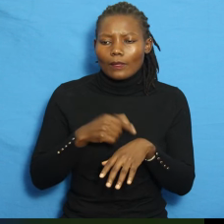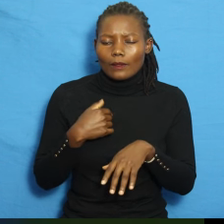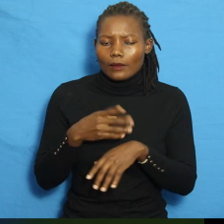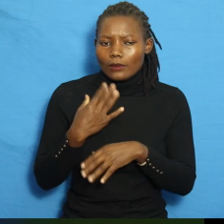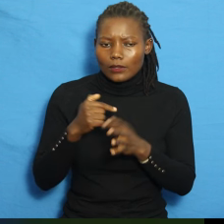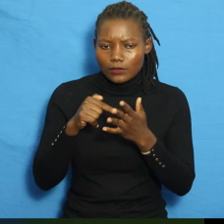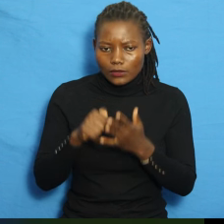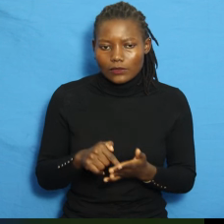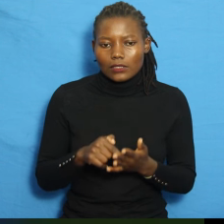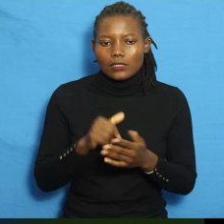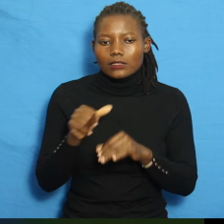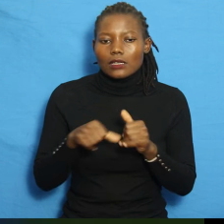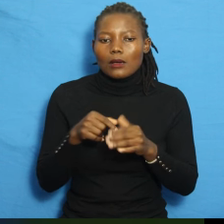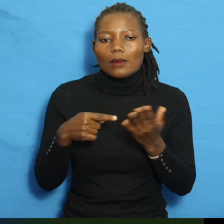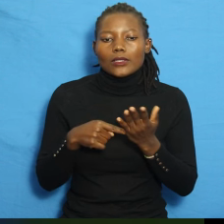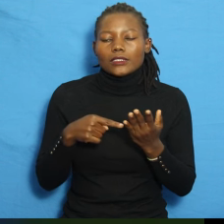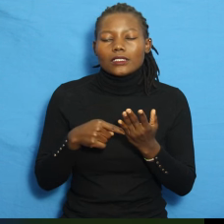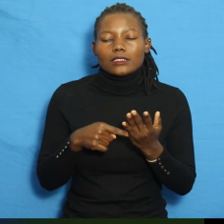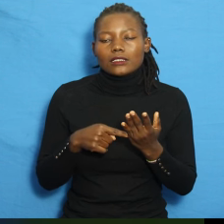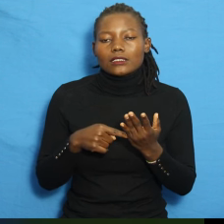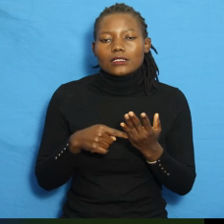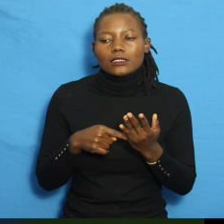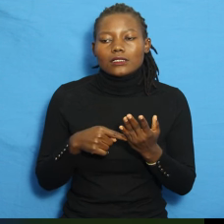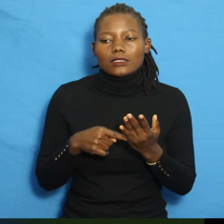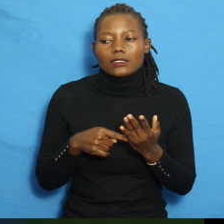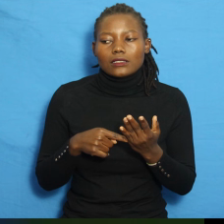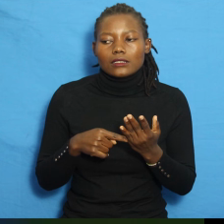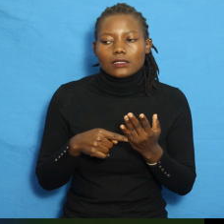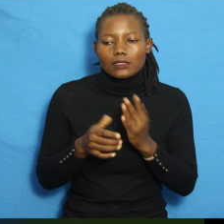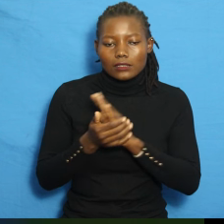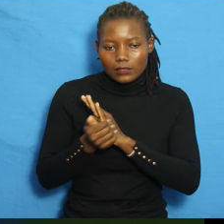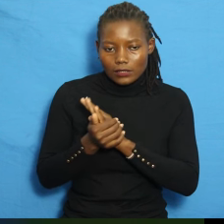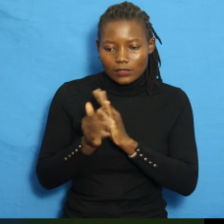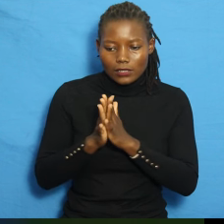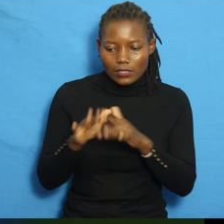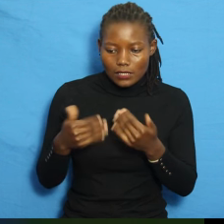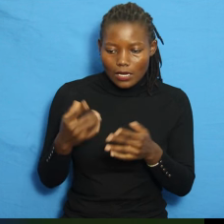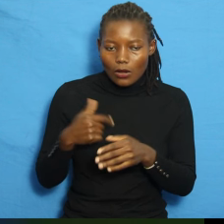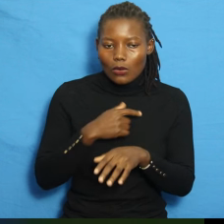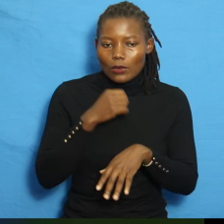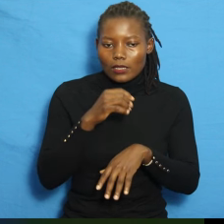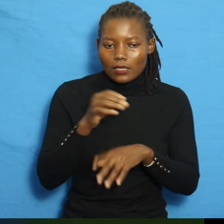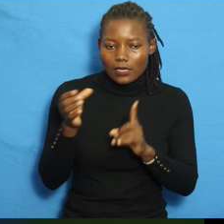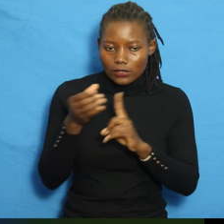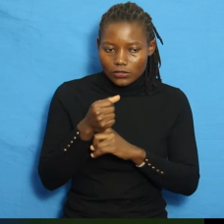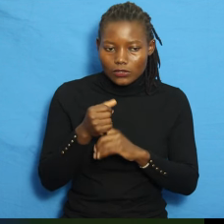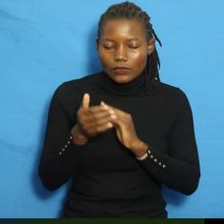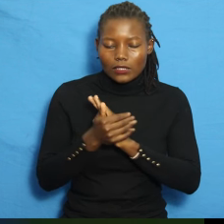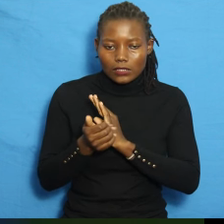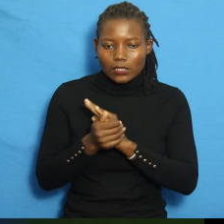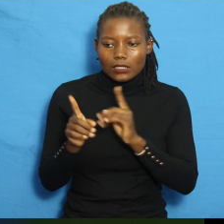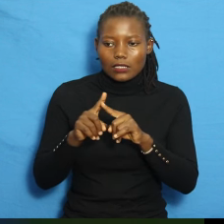on the aspect of technique in terms of acquisition of skill and how do we acquire that skill, and then how do